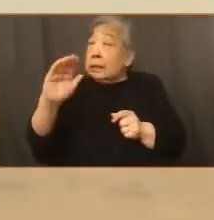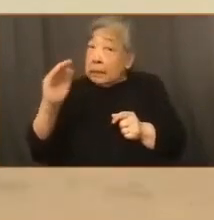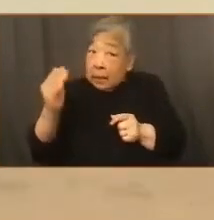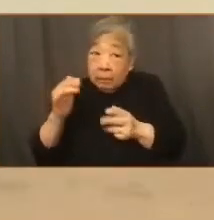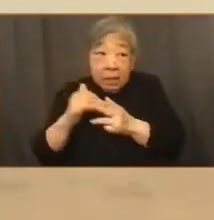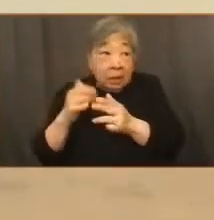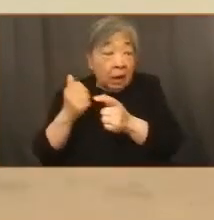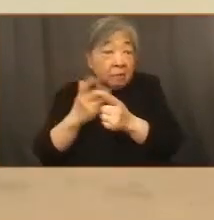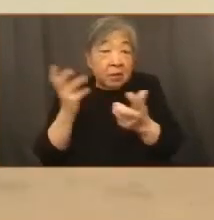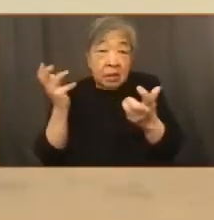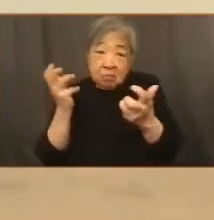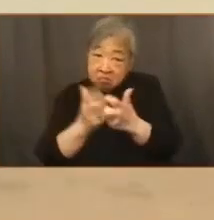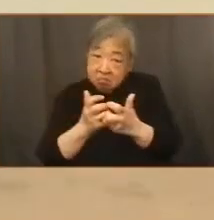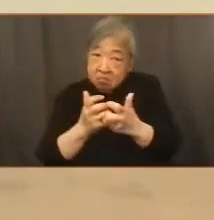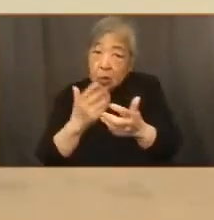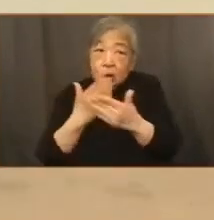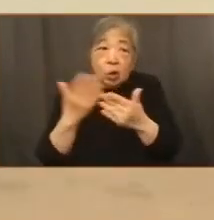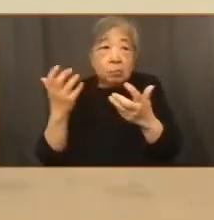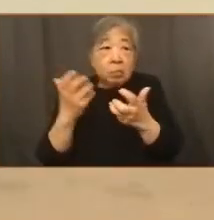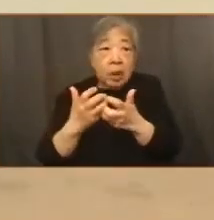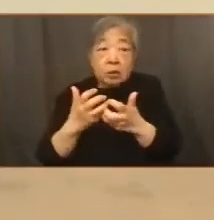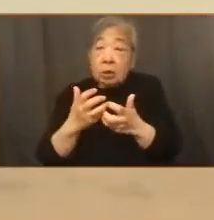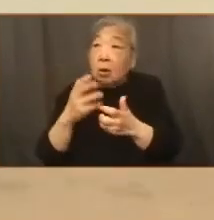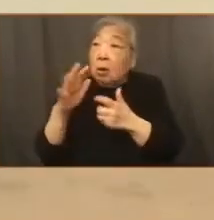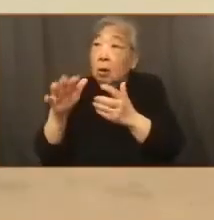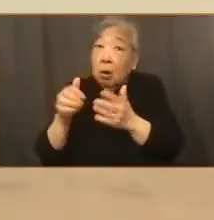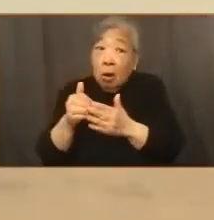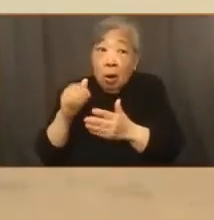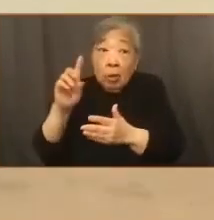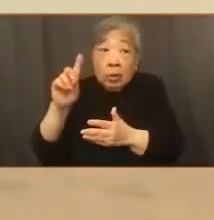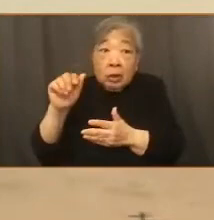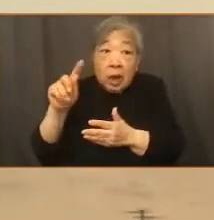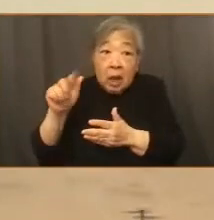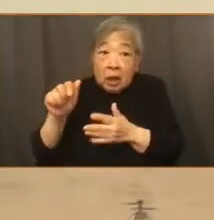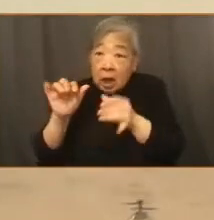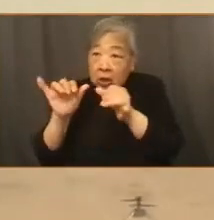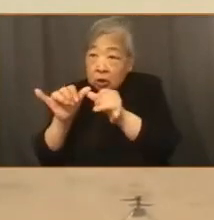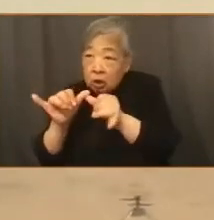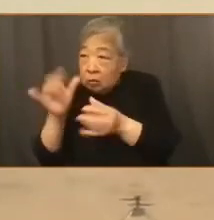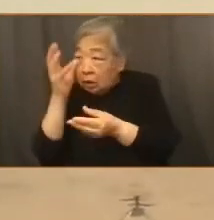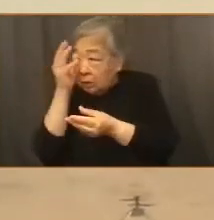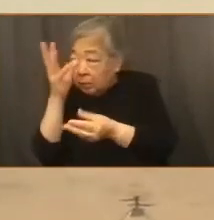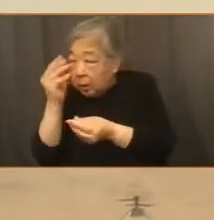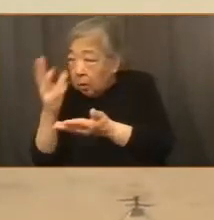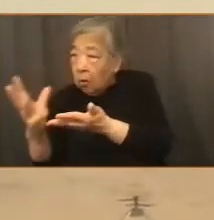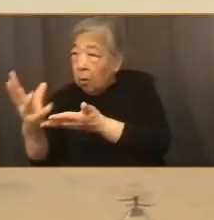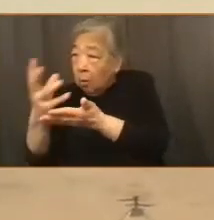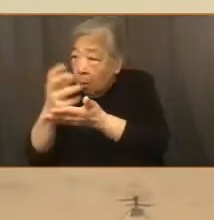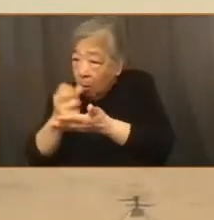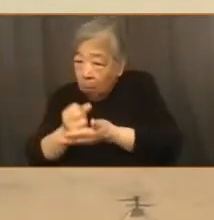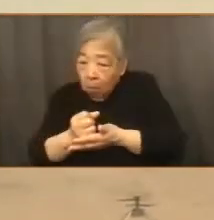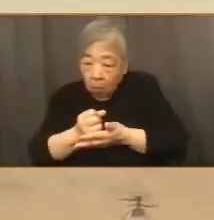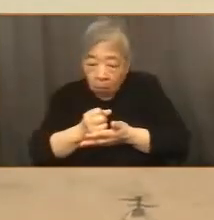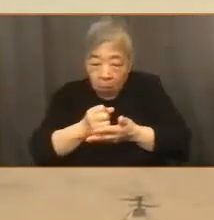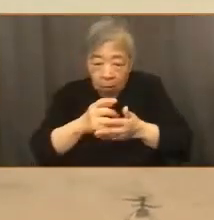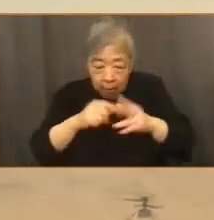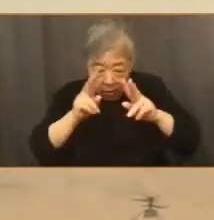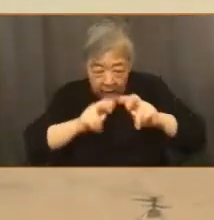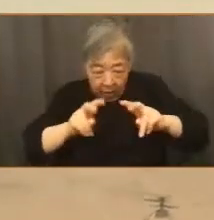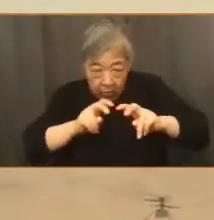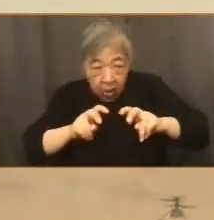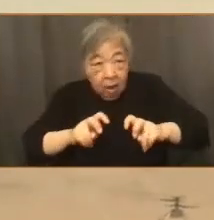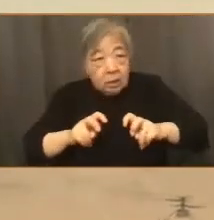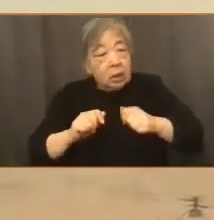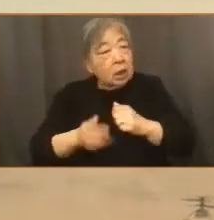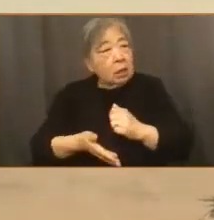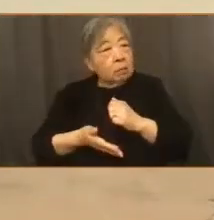we're collecting all this valuable engineering data back so that we can kind of help data mine it and improve our